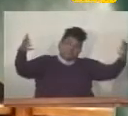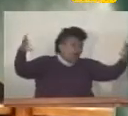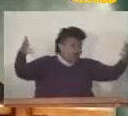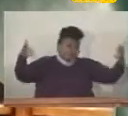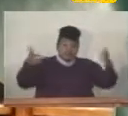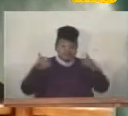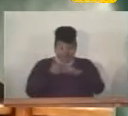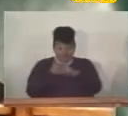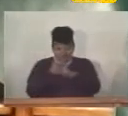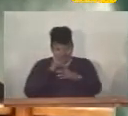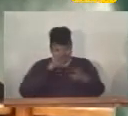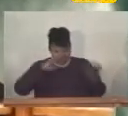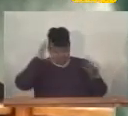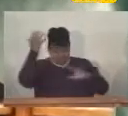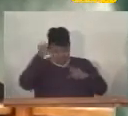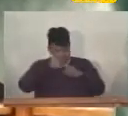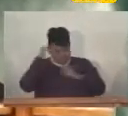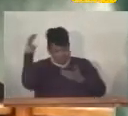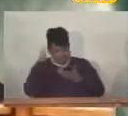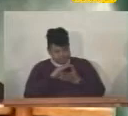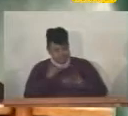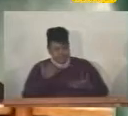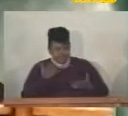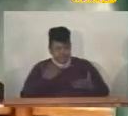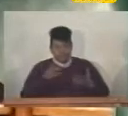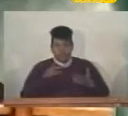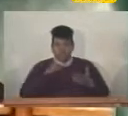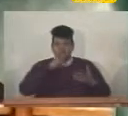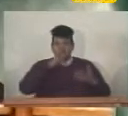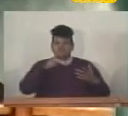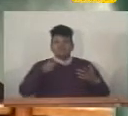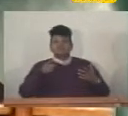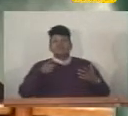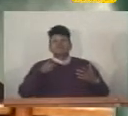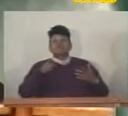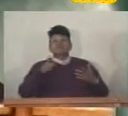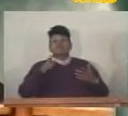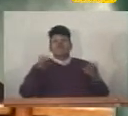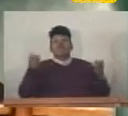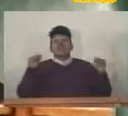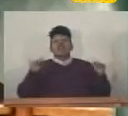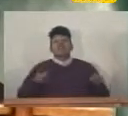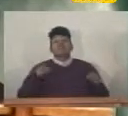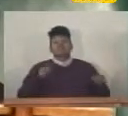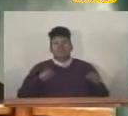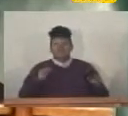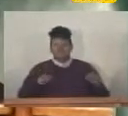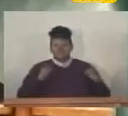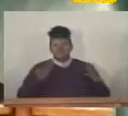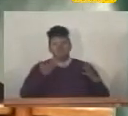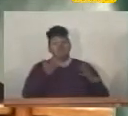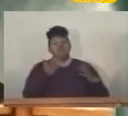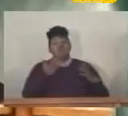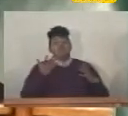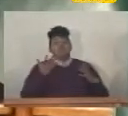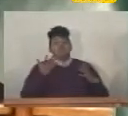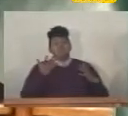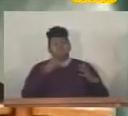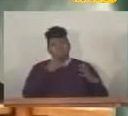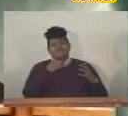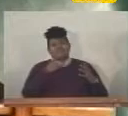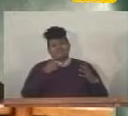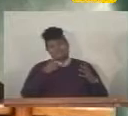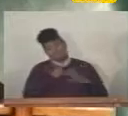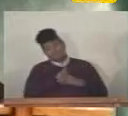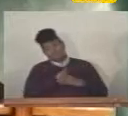side of the disruption, on the other side of any potential blip in their margins, that on the other